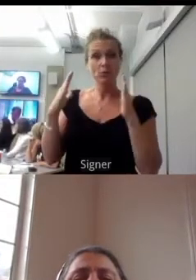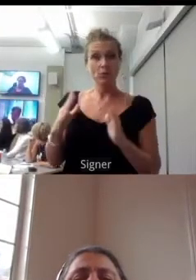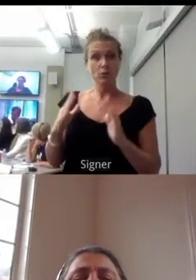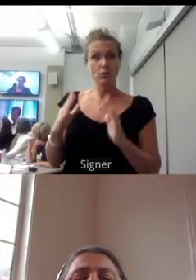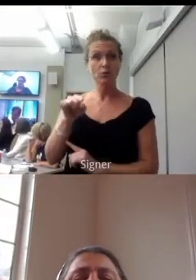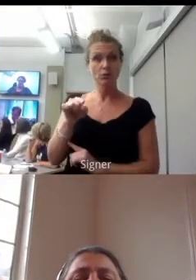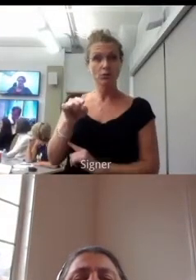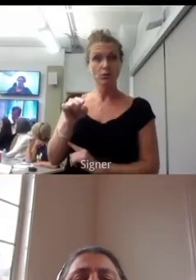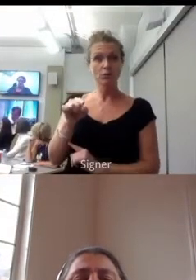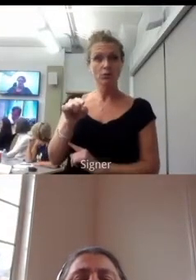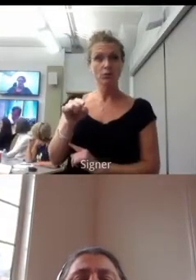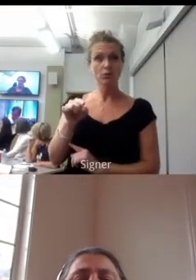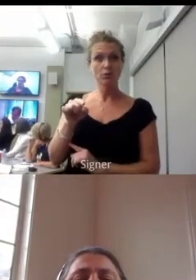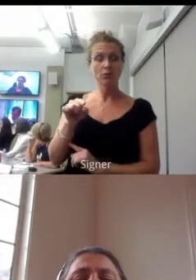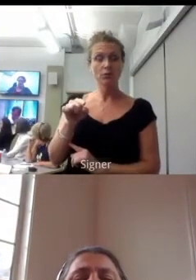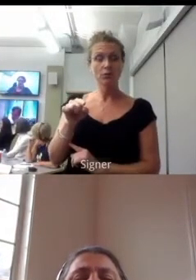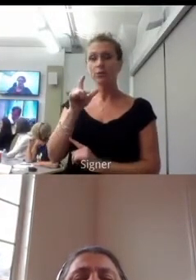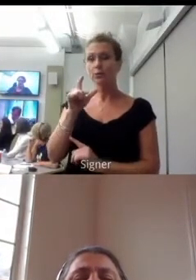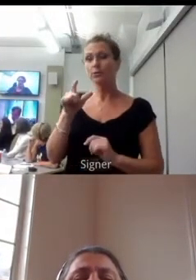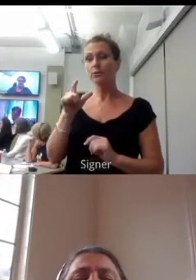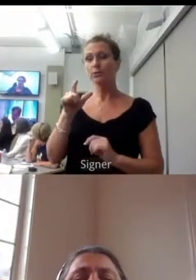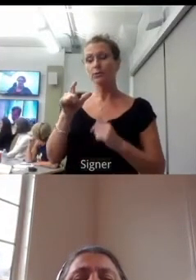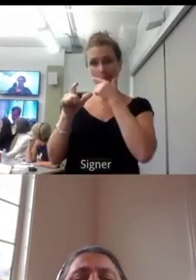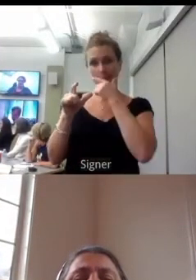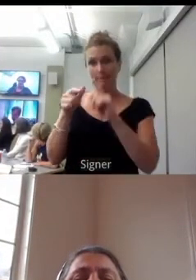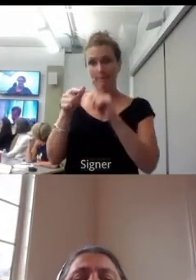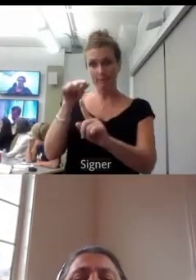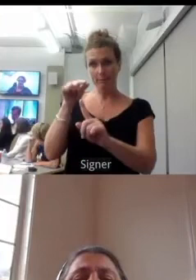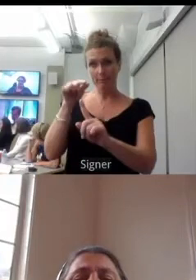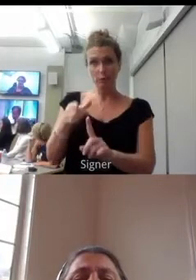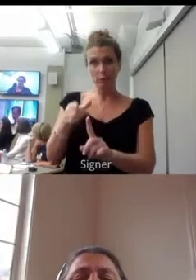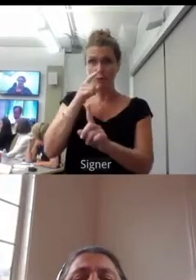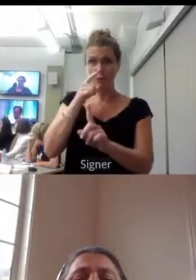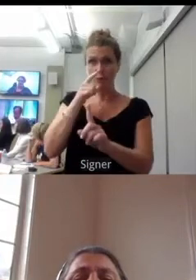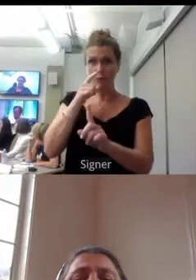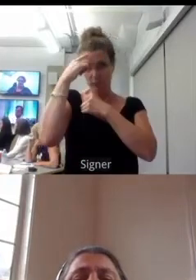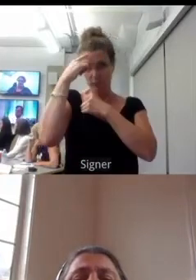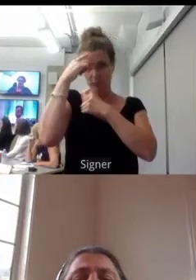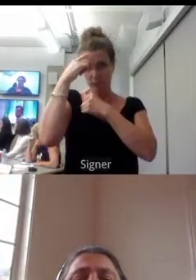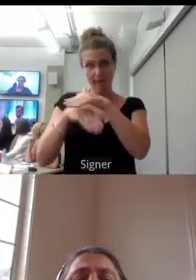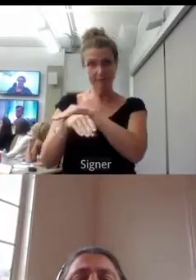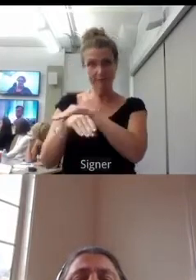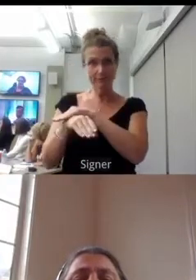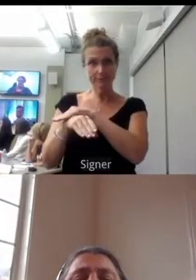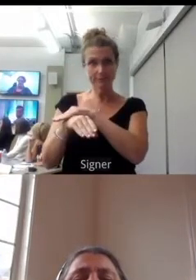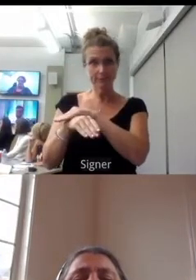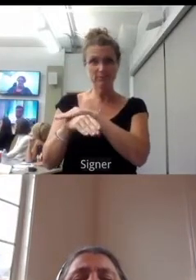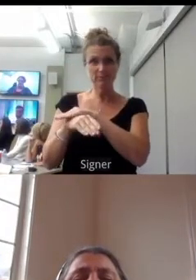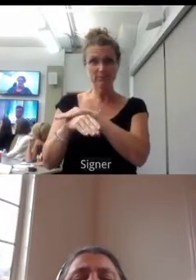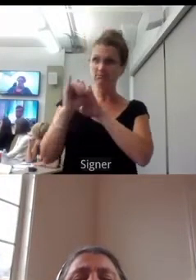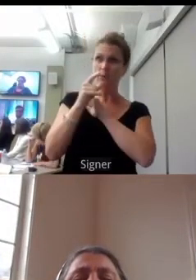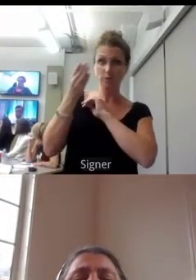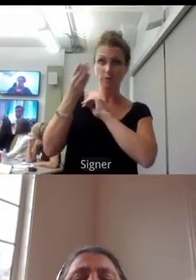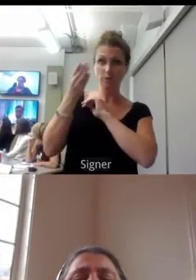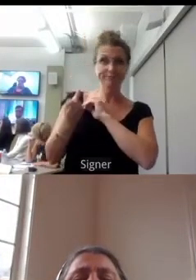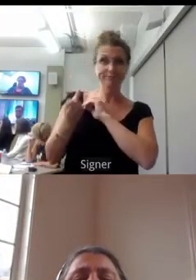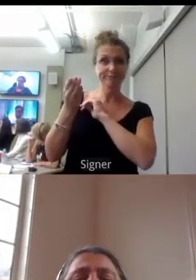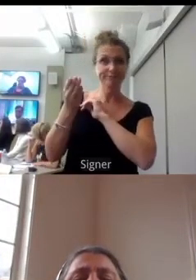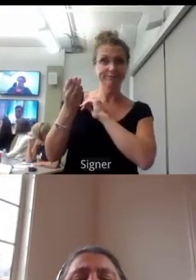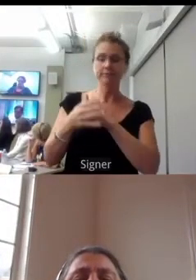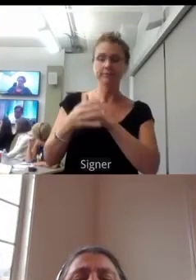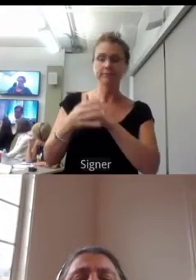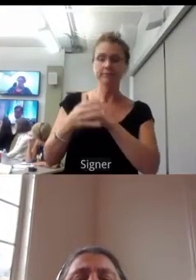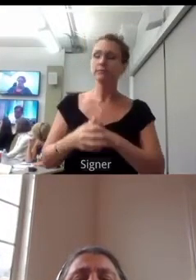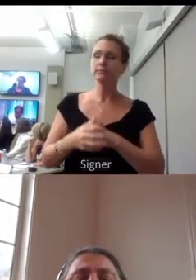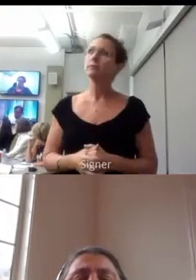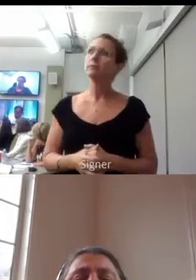for accessibility should be so identified, and even if at the time I was doing the work, it fell under the